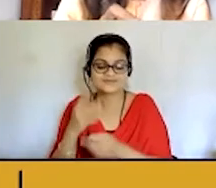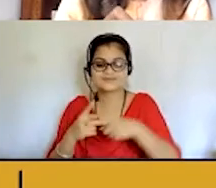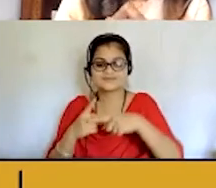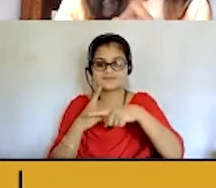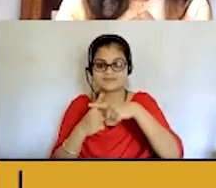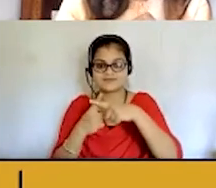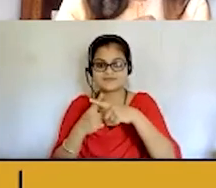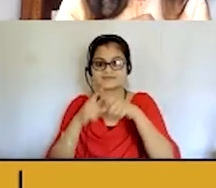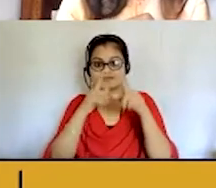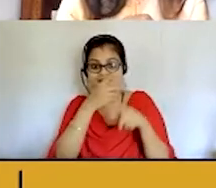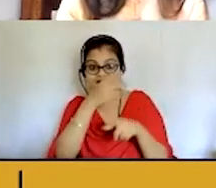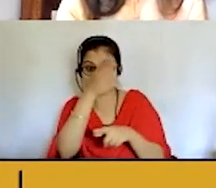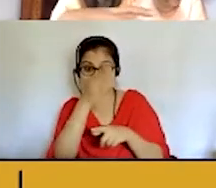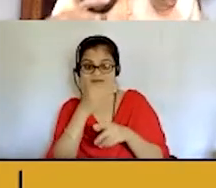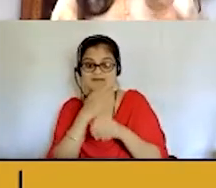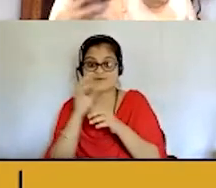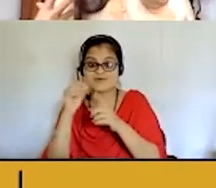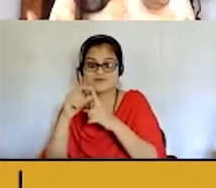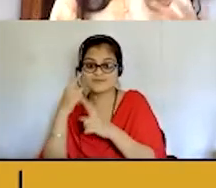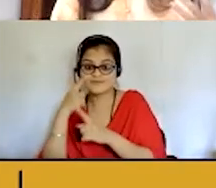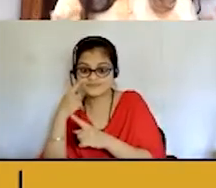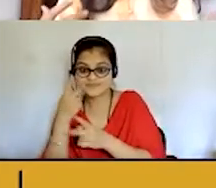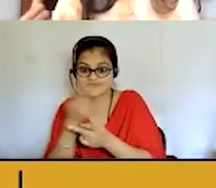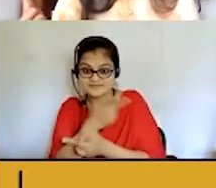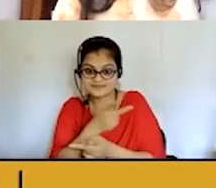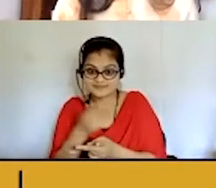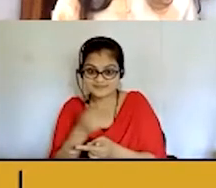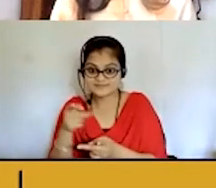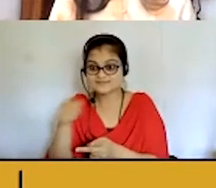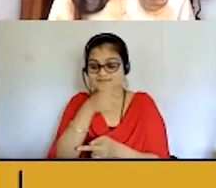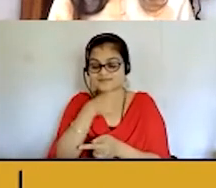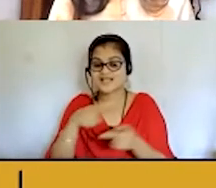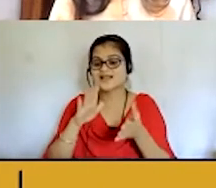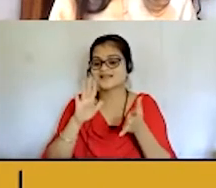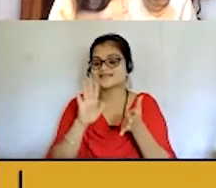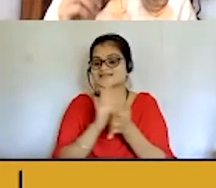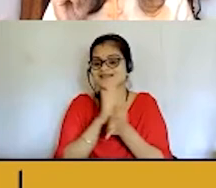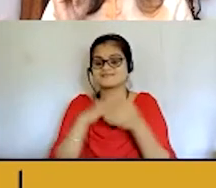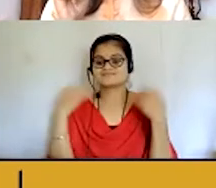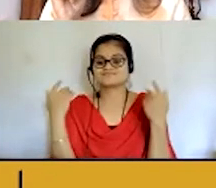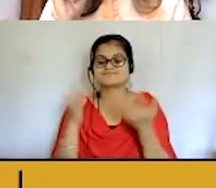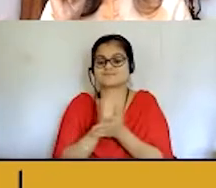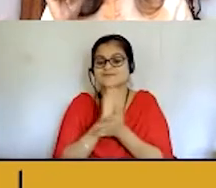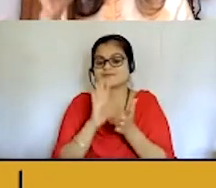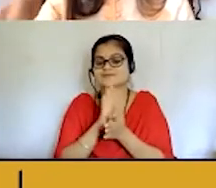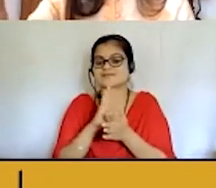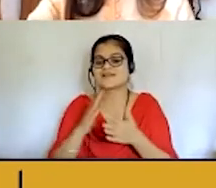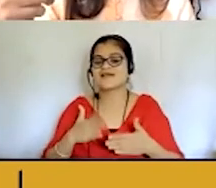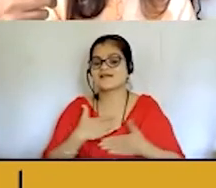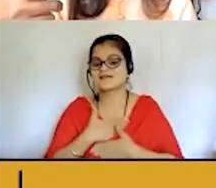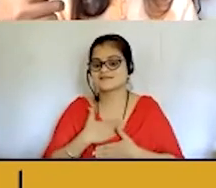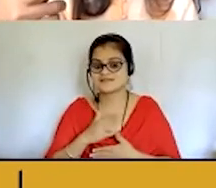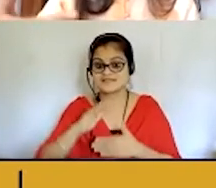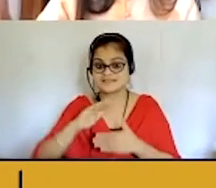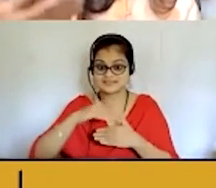of a seated gopi all add to this sense of celebration. A turnkey mechanism at the back